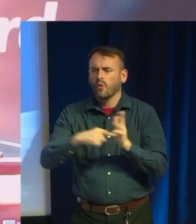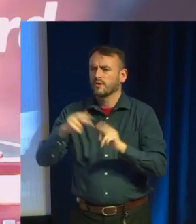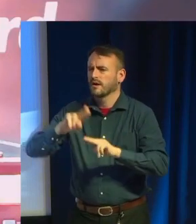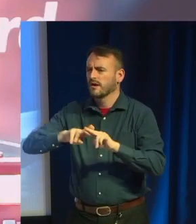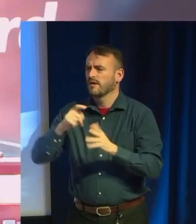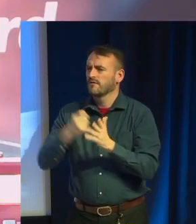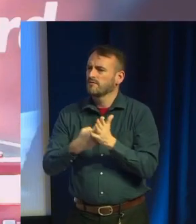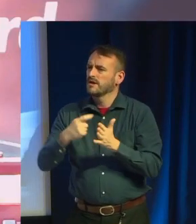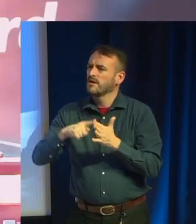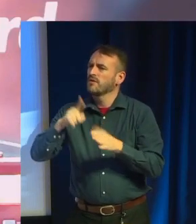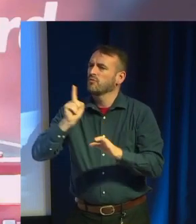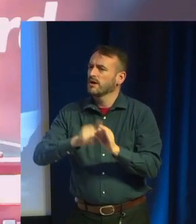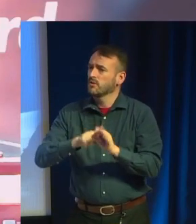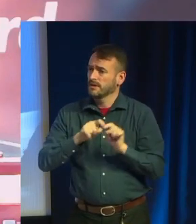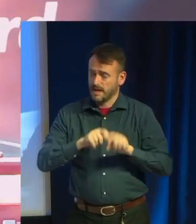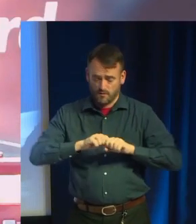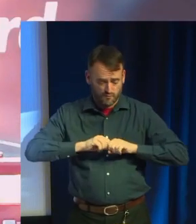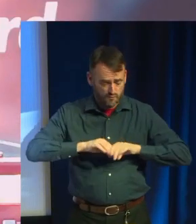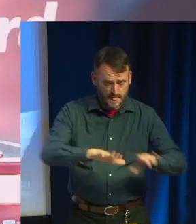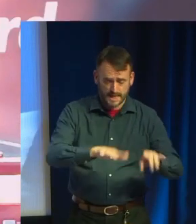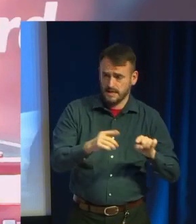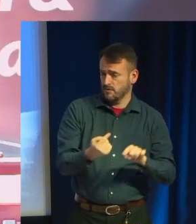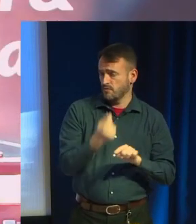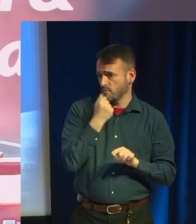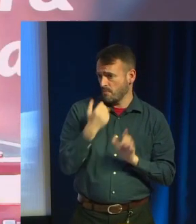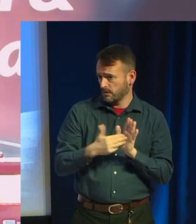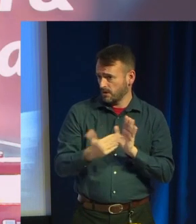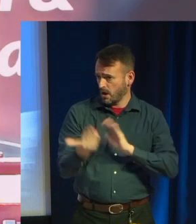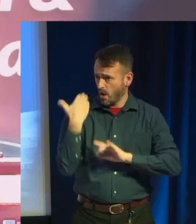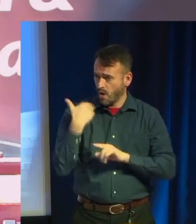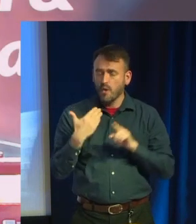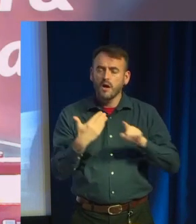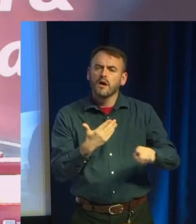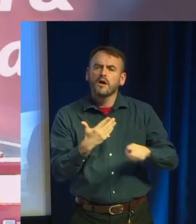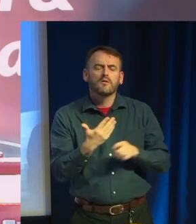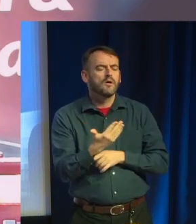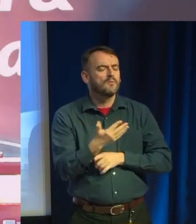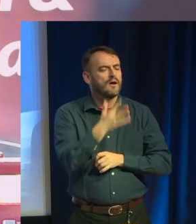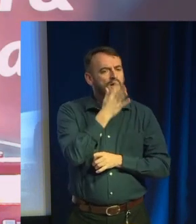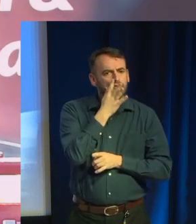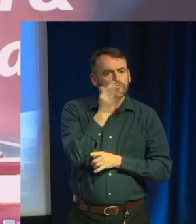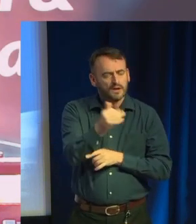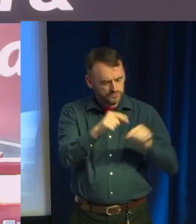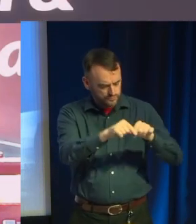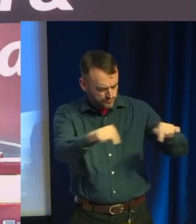PC a couple of months ago, made by French studio Accidental Queens.